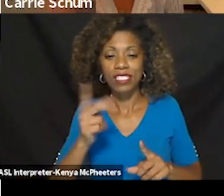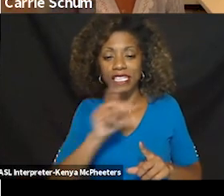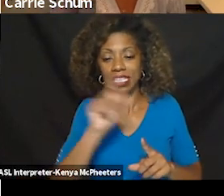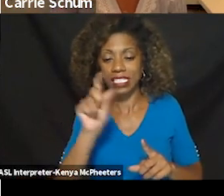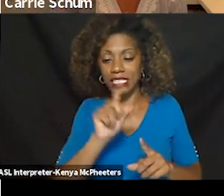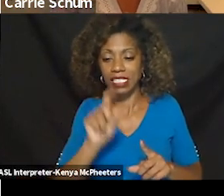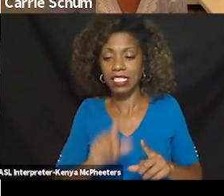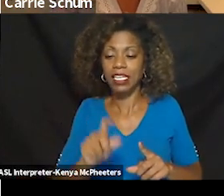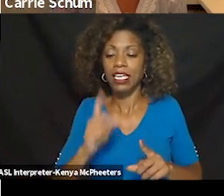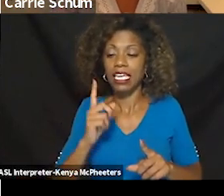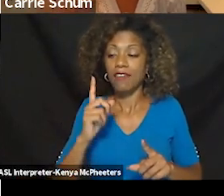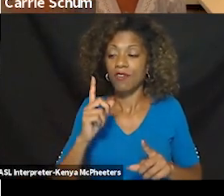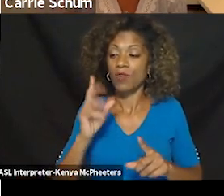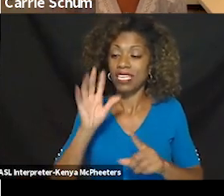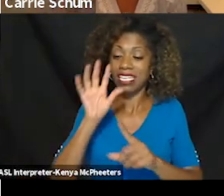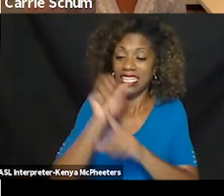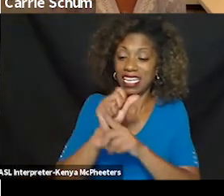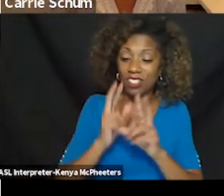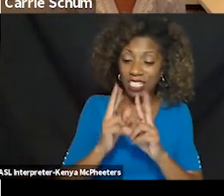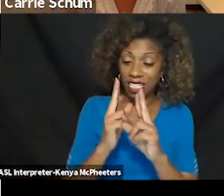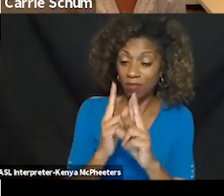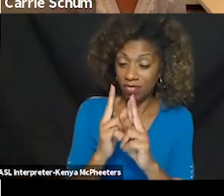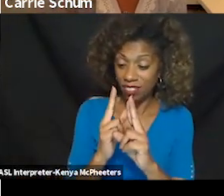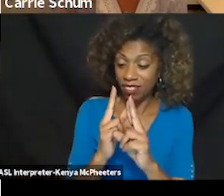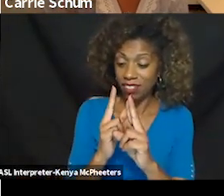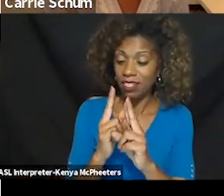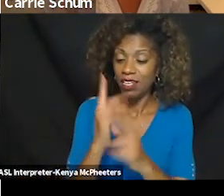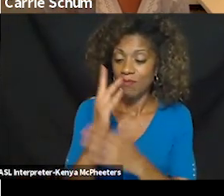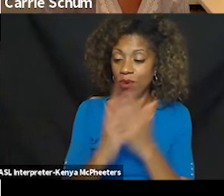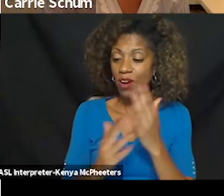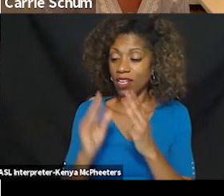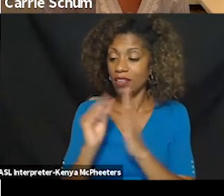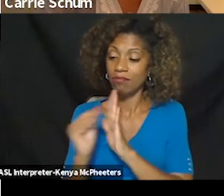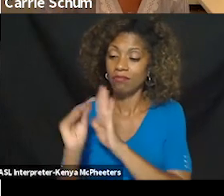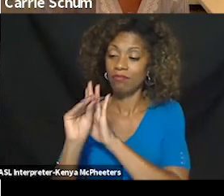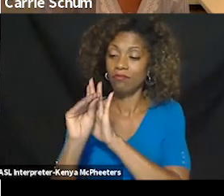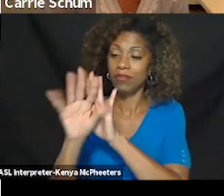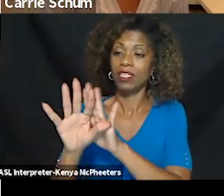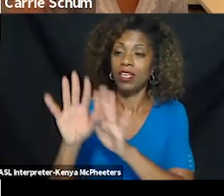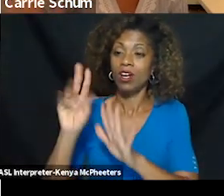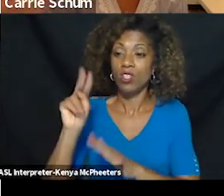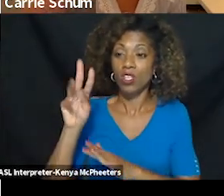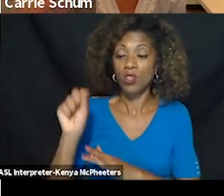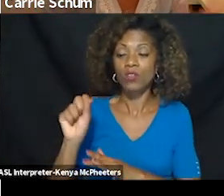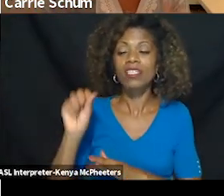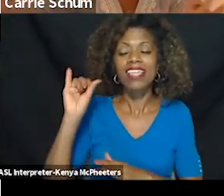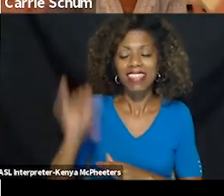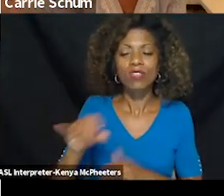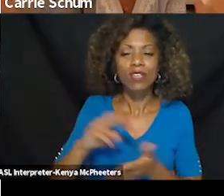way to get back into the news, the idea that testing still matters, people should still do it, there's a reason to do it, and it's a way